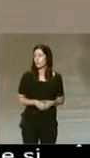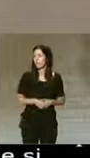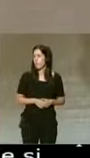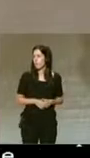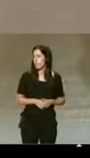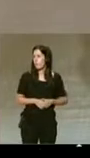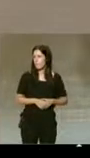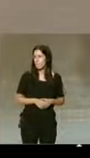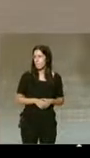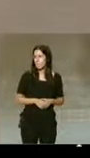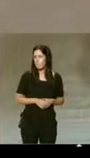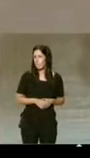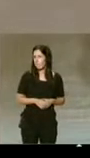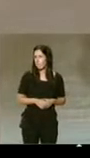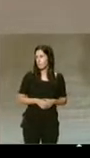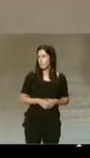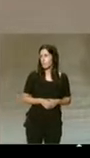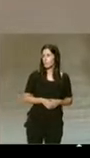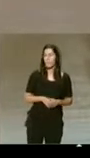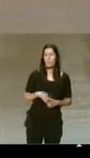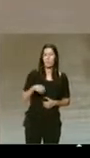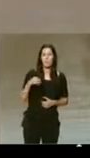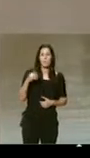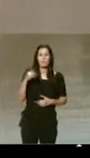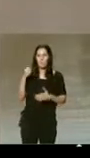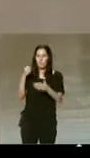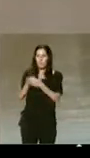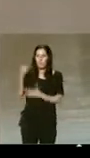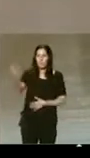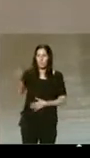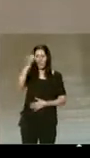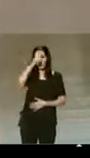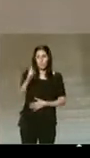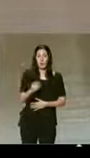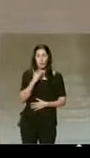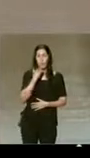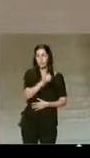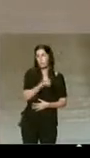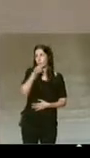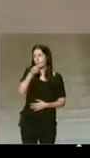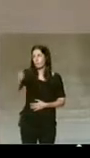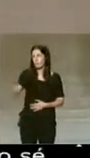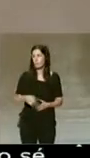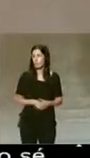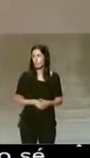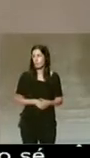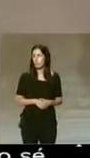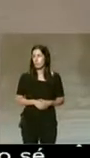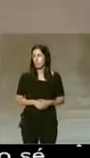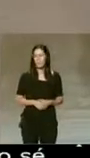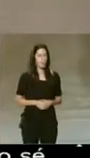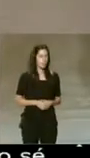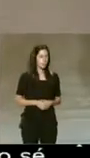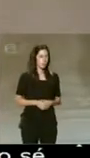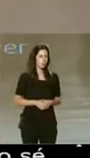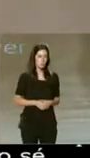this session. I think there is somebody at the back. If you could please hand over a microphone, a